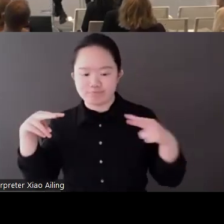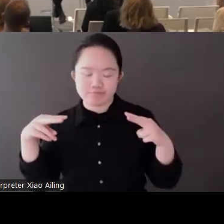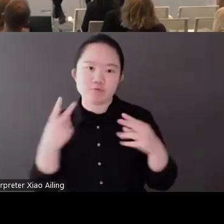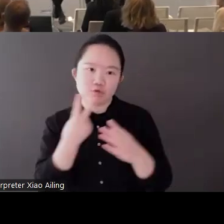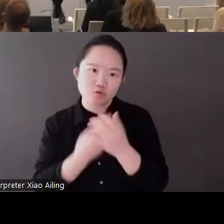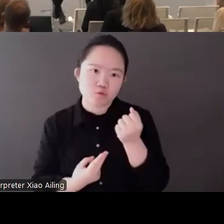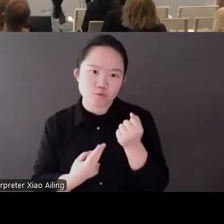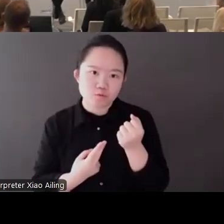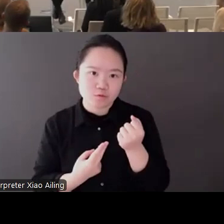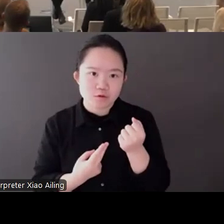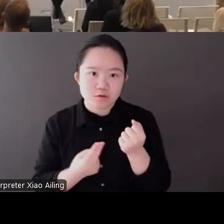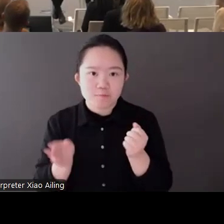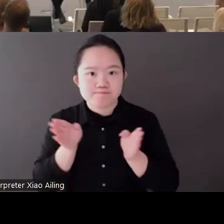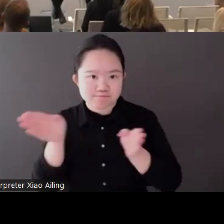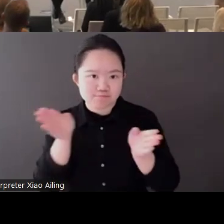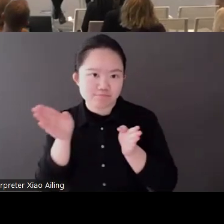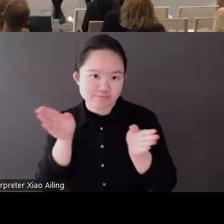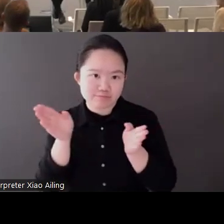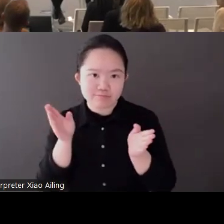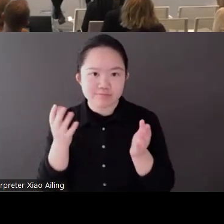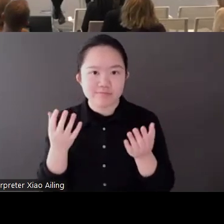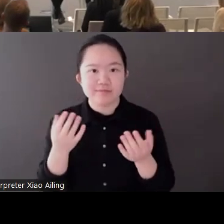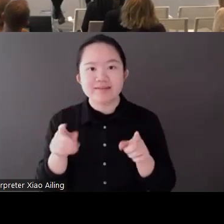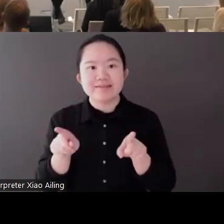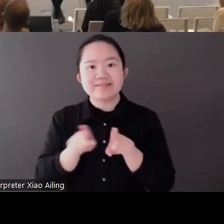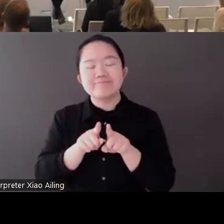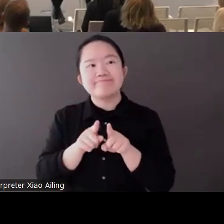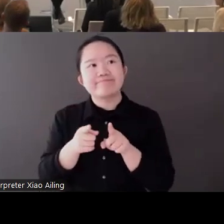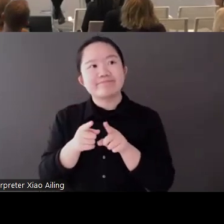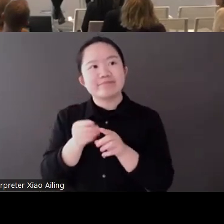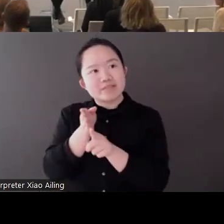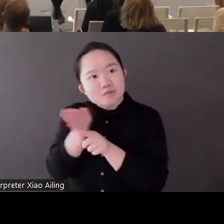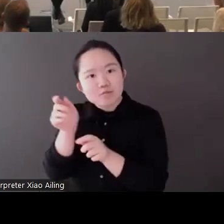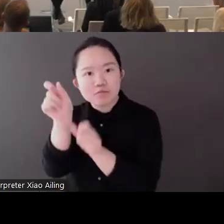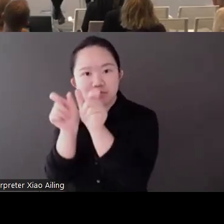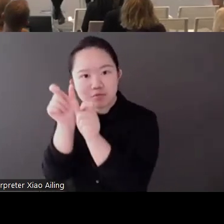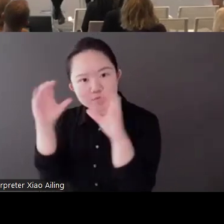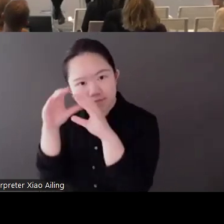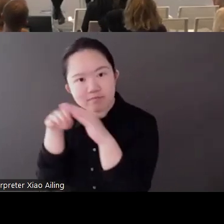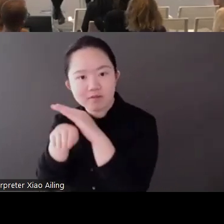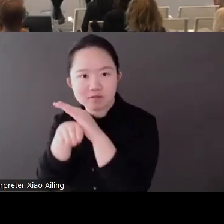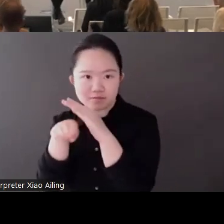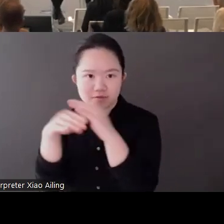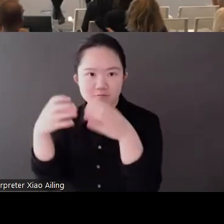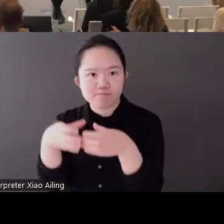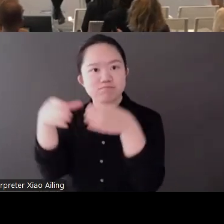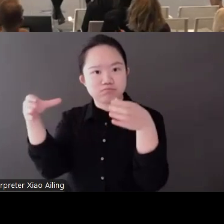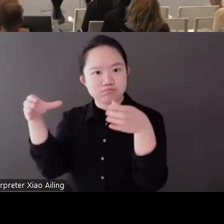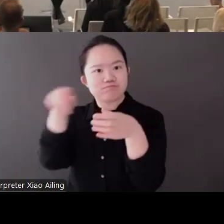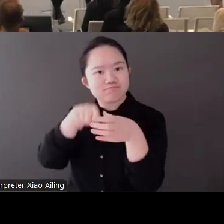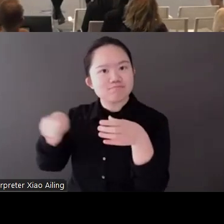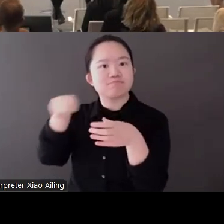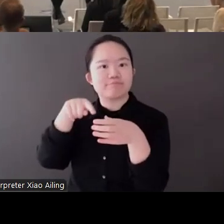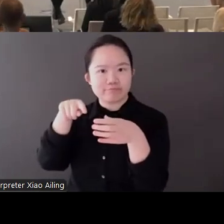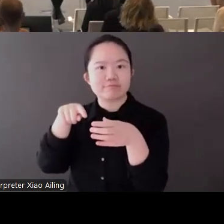certified people excited about that. So we are growing in that way. Okay, and I know that your marketing